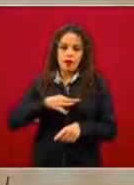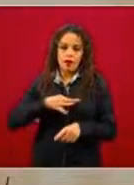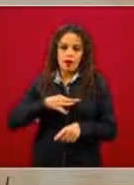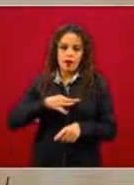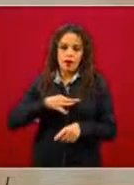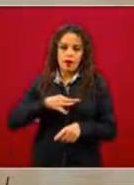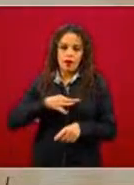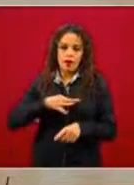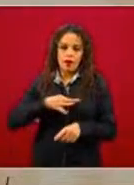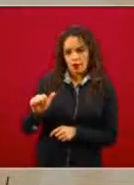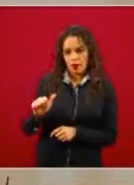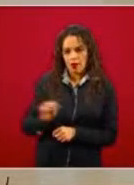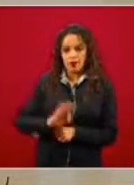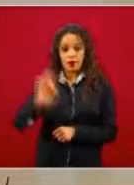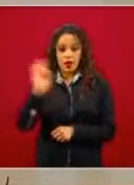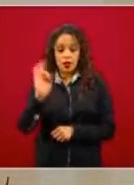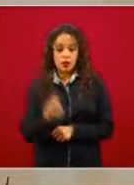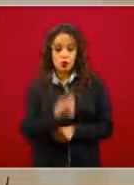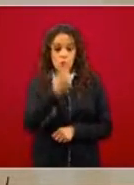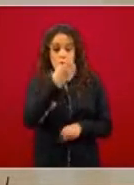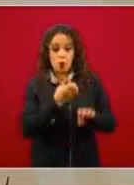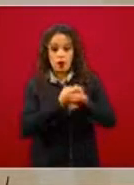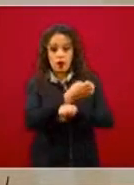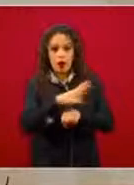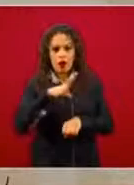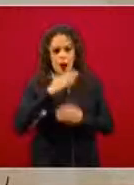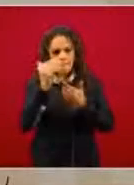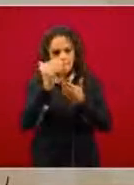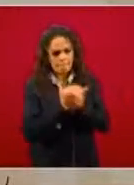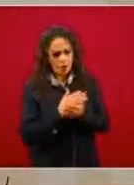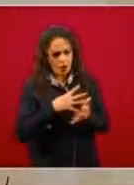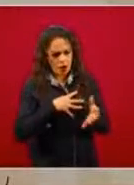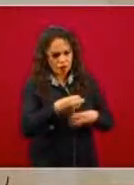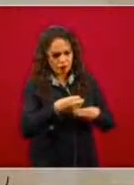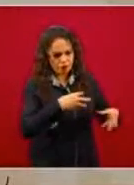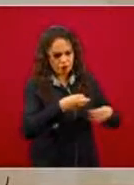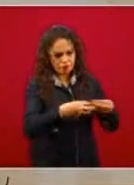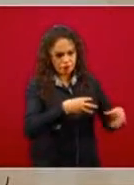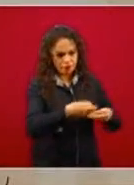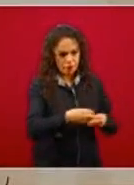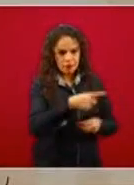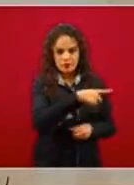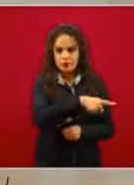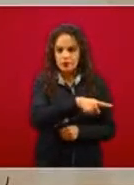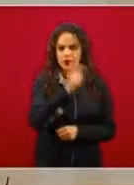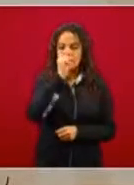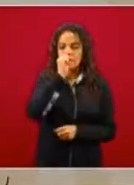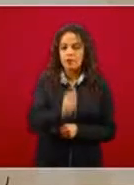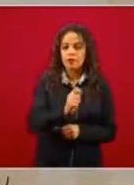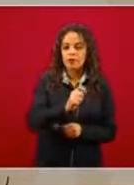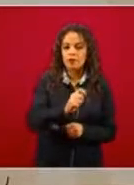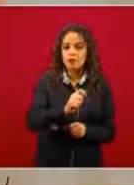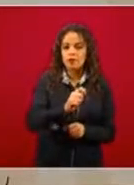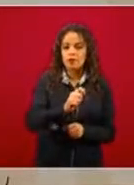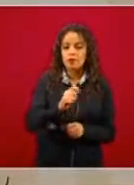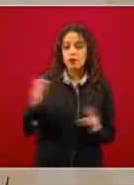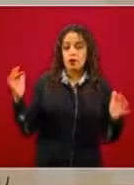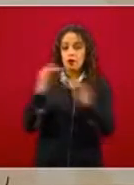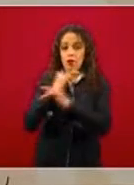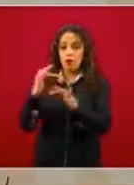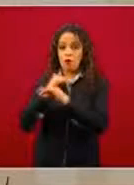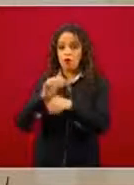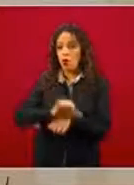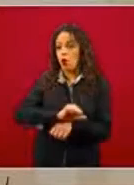situations in the given pandemic. That would lead that a higher transmission that the high